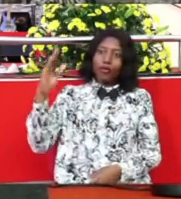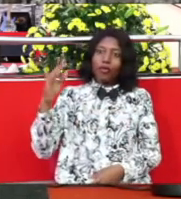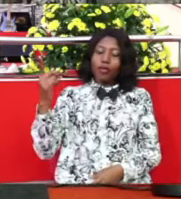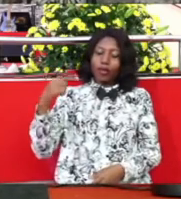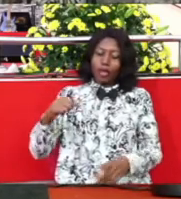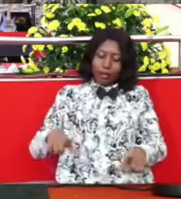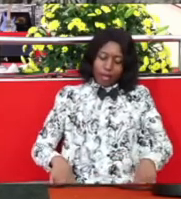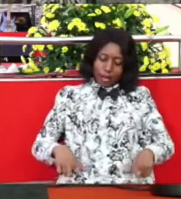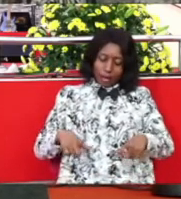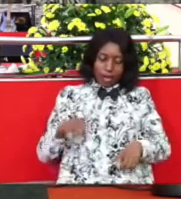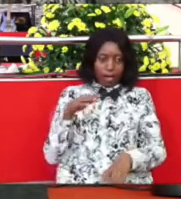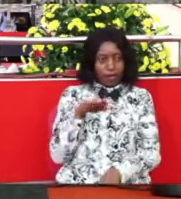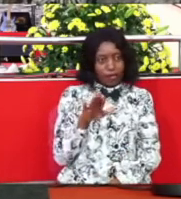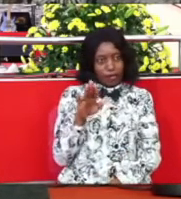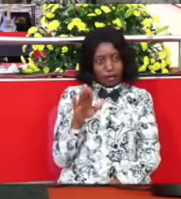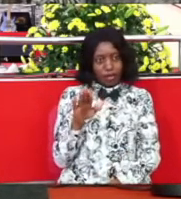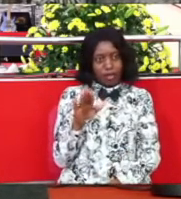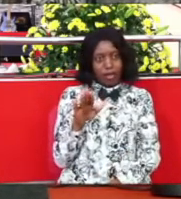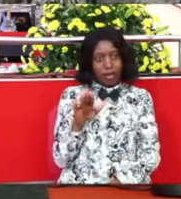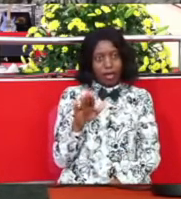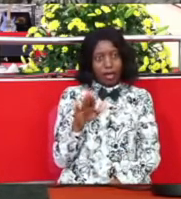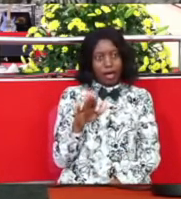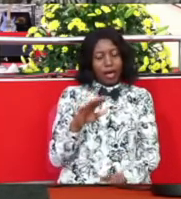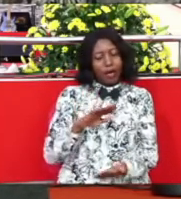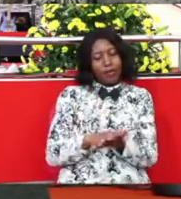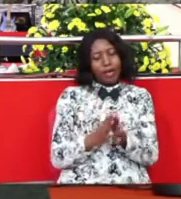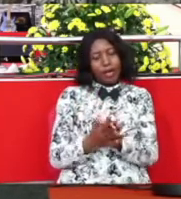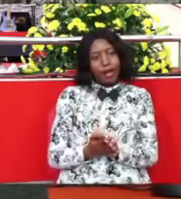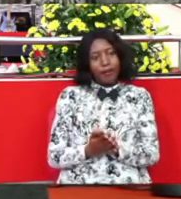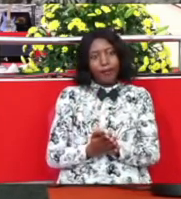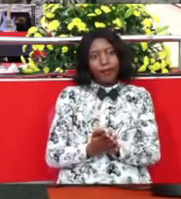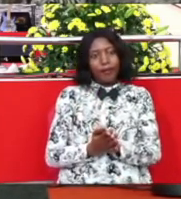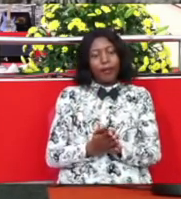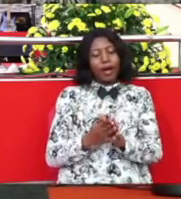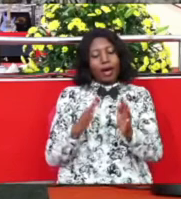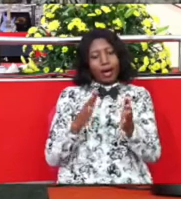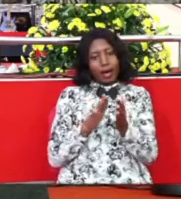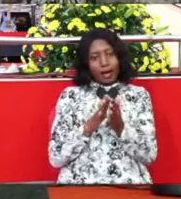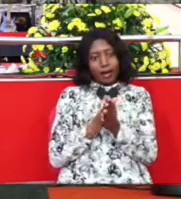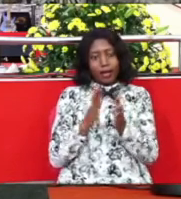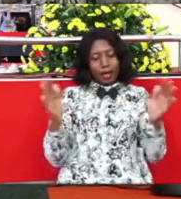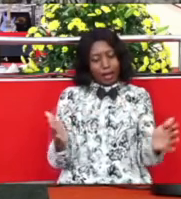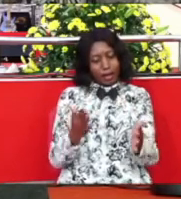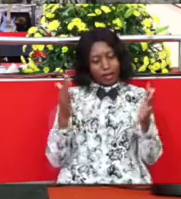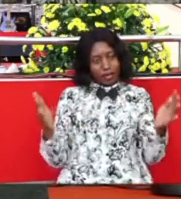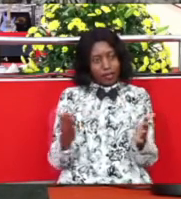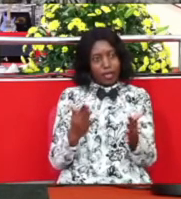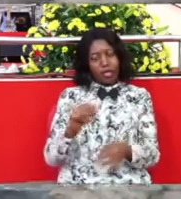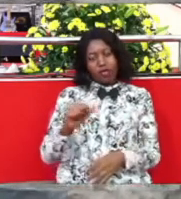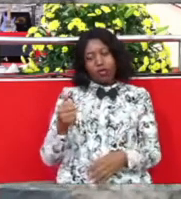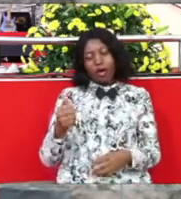lives. Utukufu wa Mungu utatujia maishani. And will be a source of encouragement to somebody who is discouraged. Na tutaweza kuwa wakutia moyo kwa yeyote ambayo